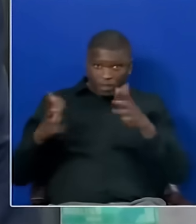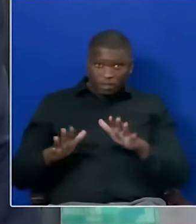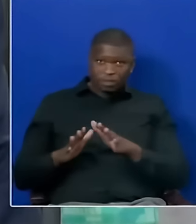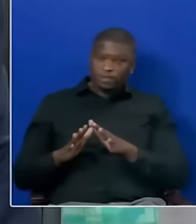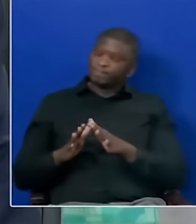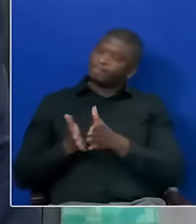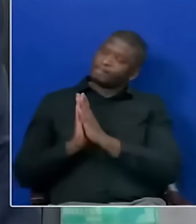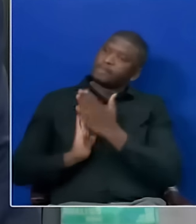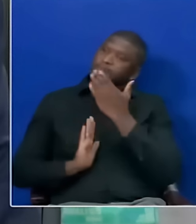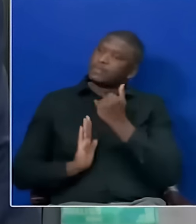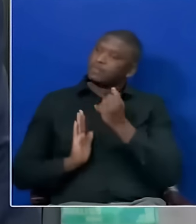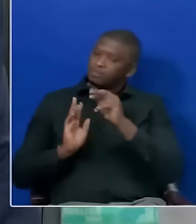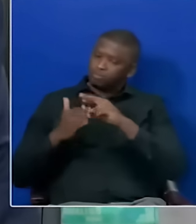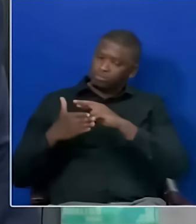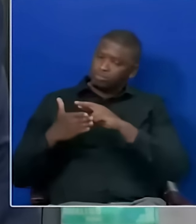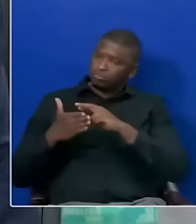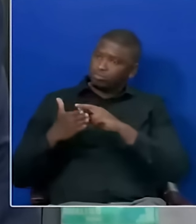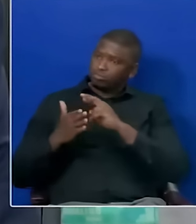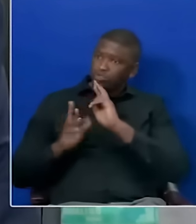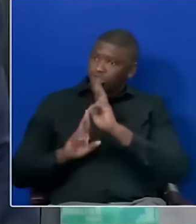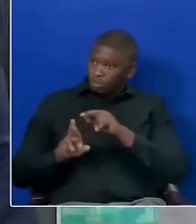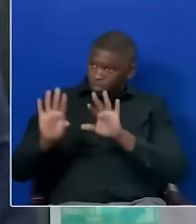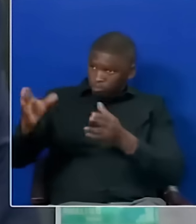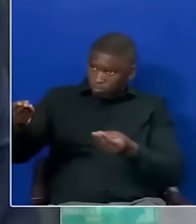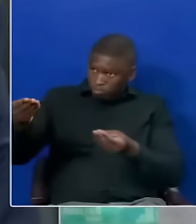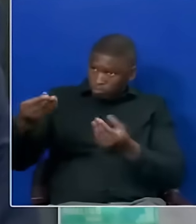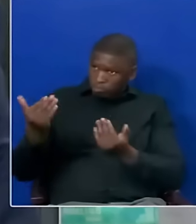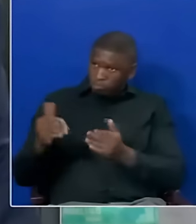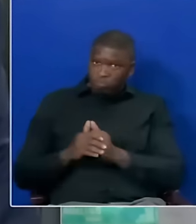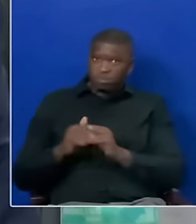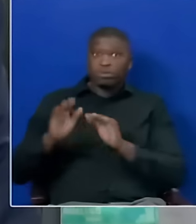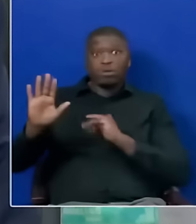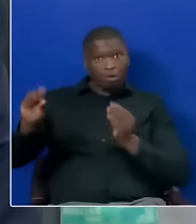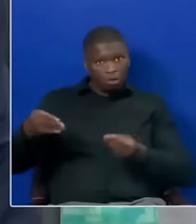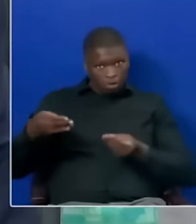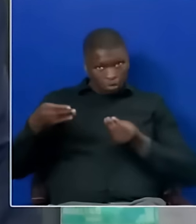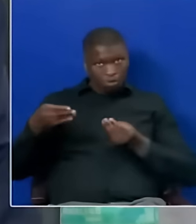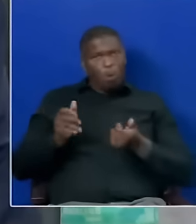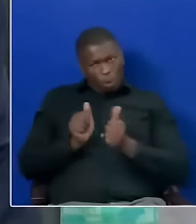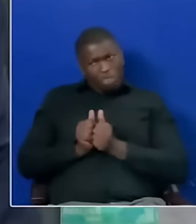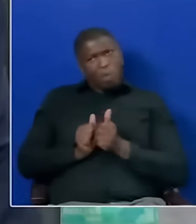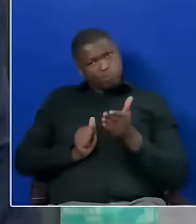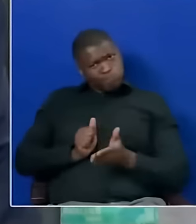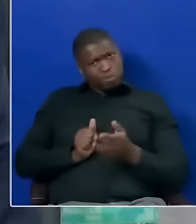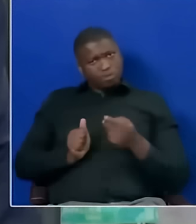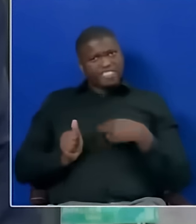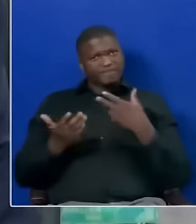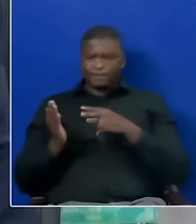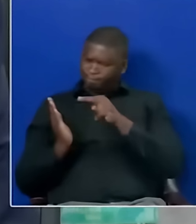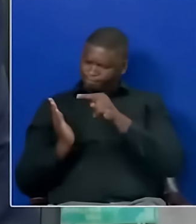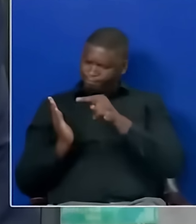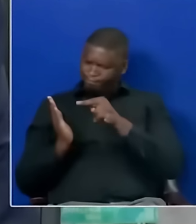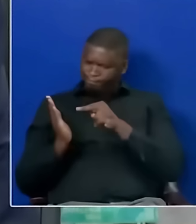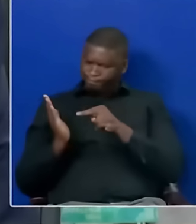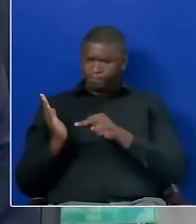which I went through in their presence. And indeed, I could see that there were typing